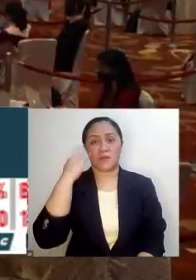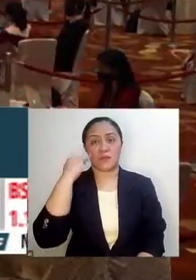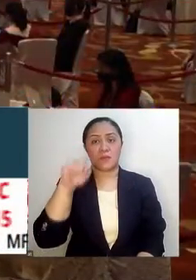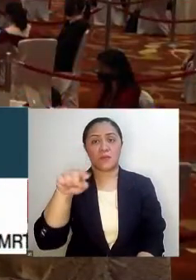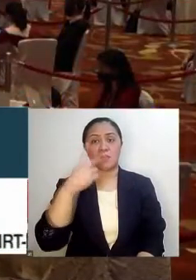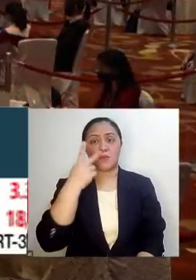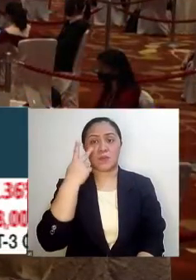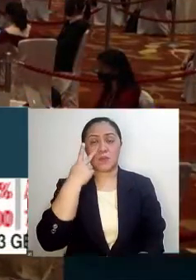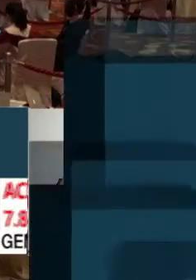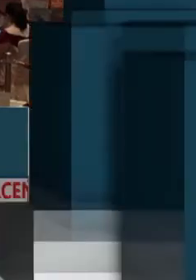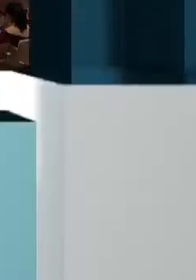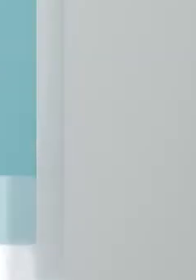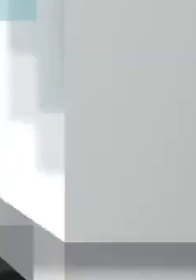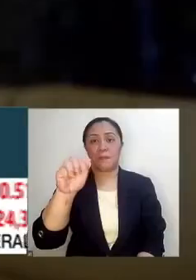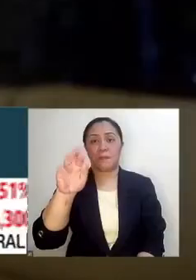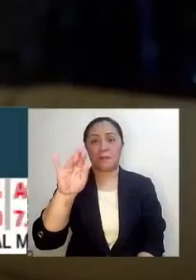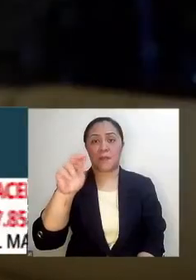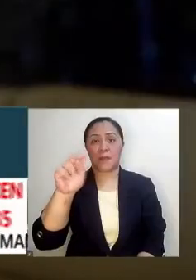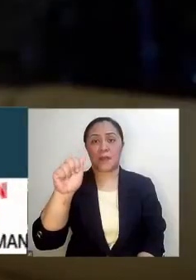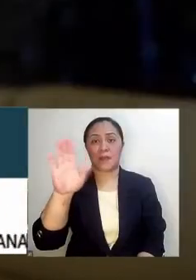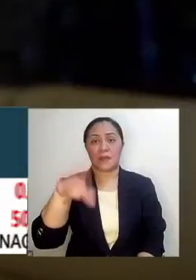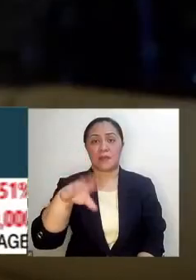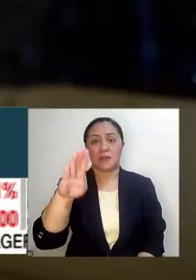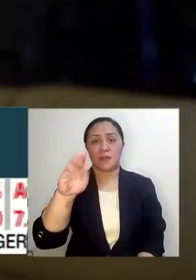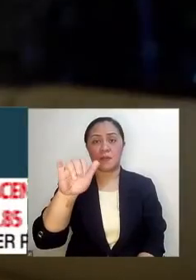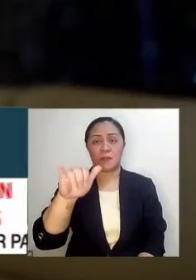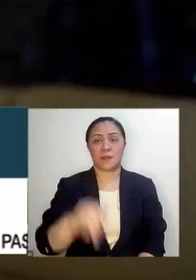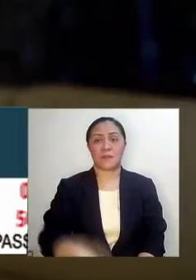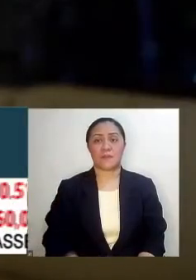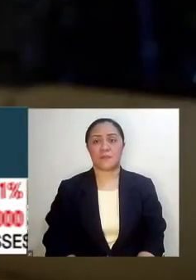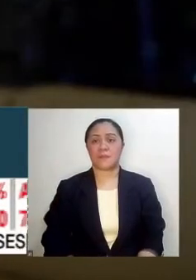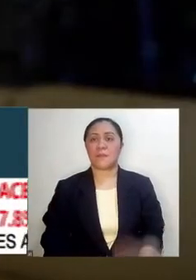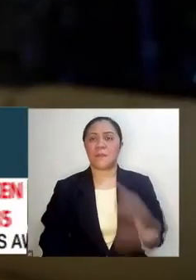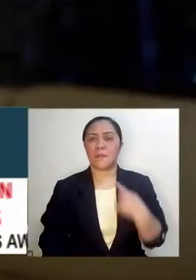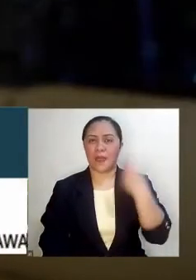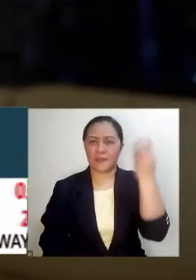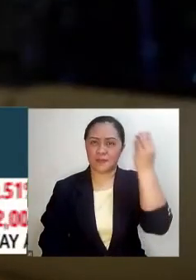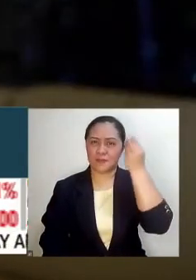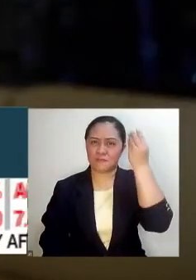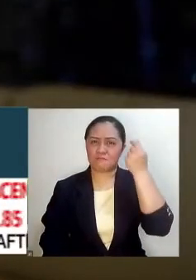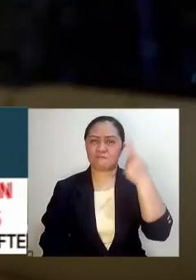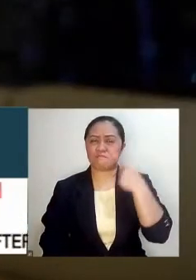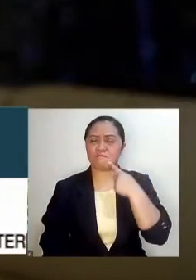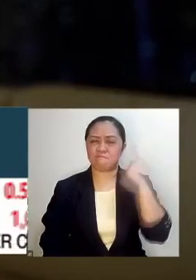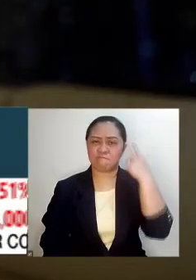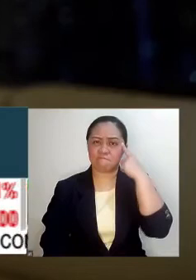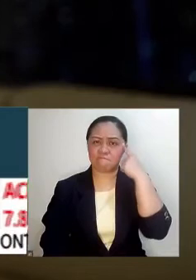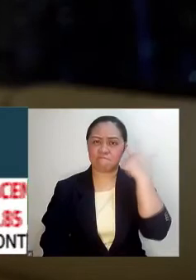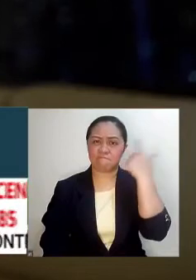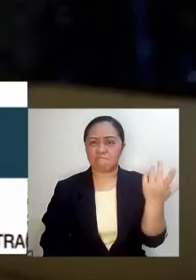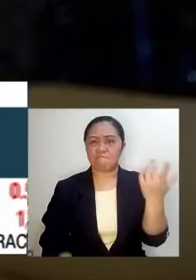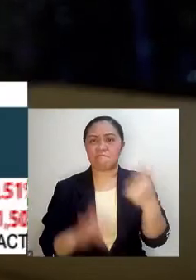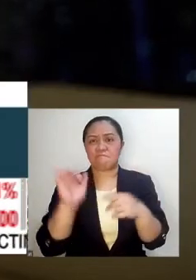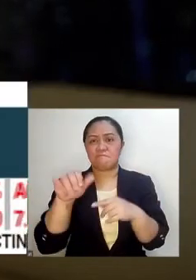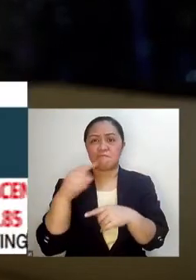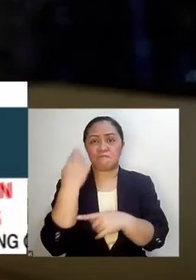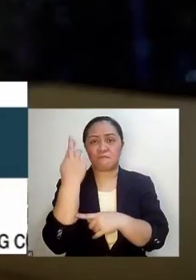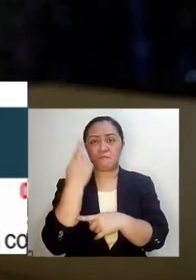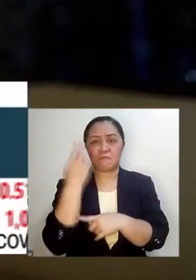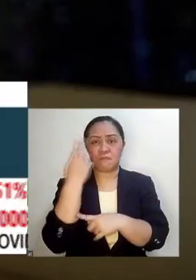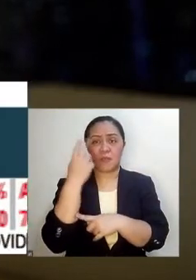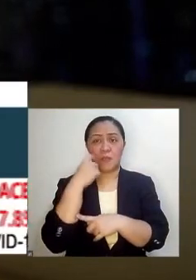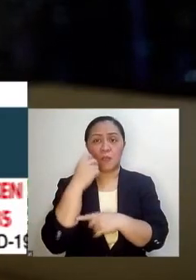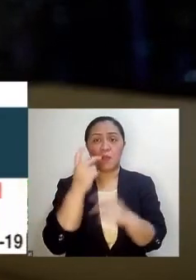Sands. We think there are reasonable to plan for a meeting